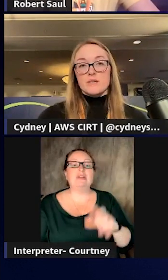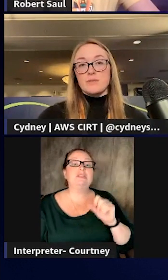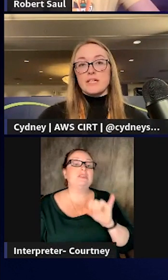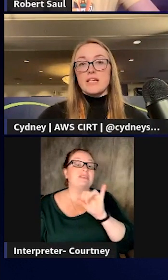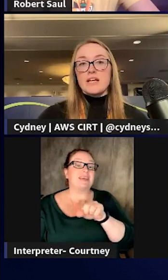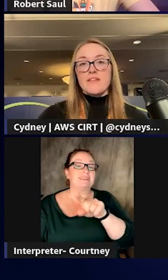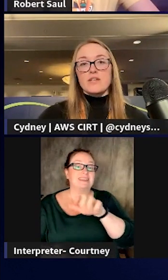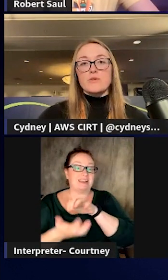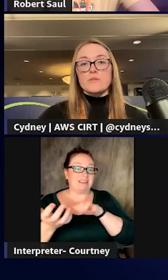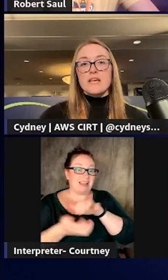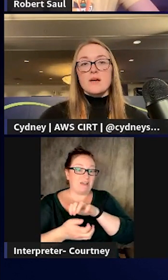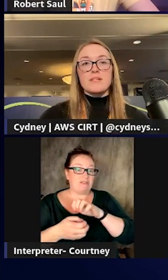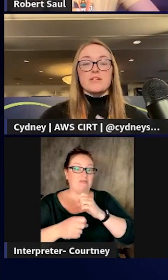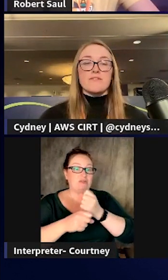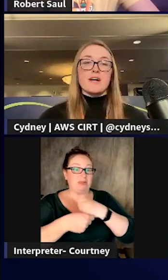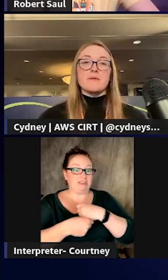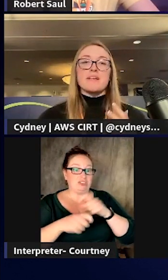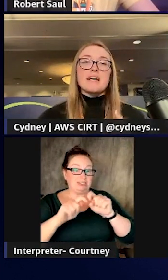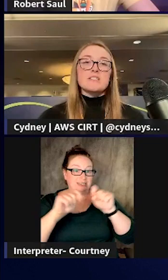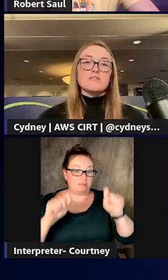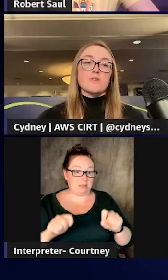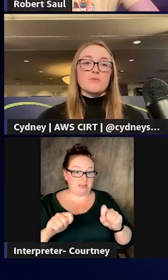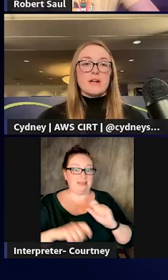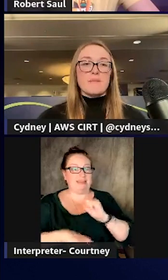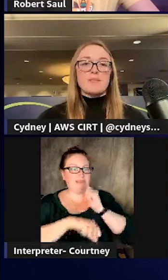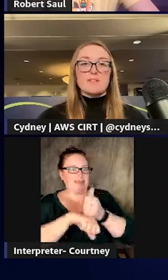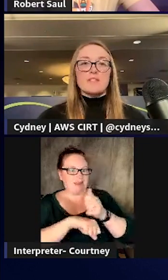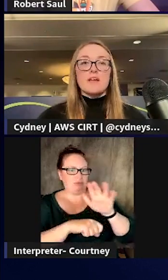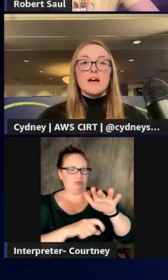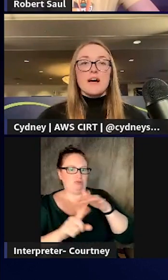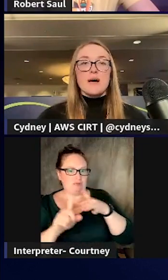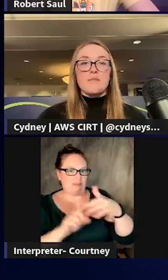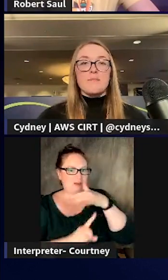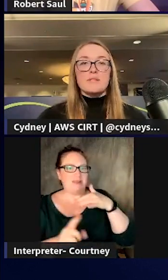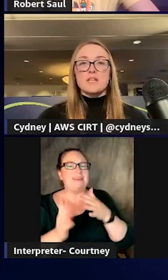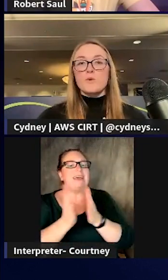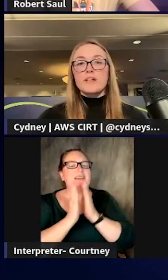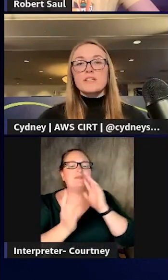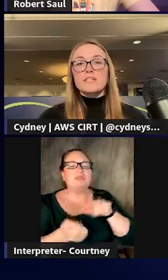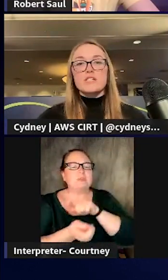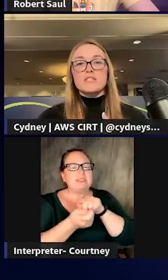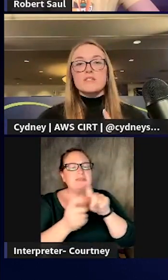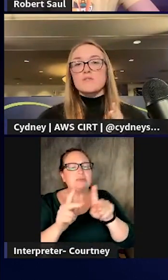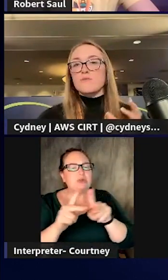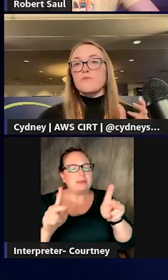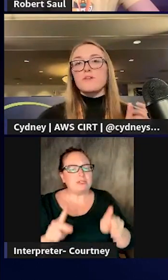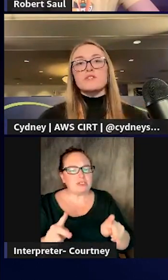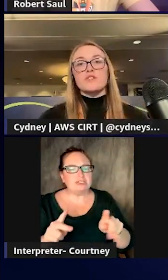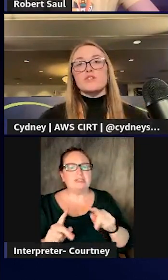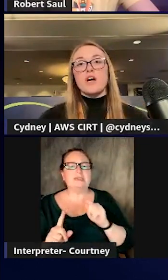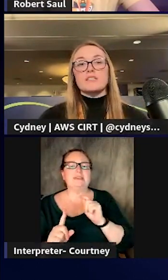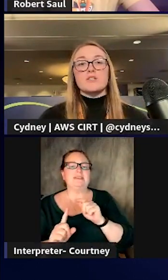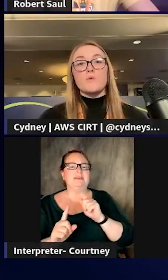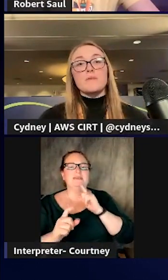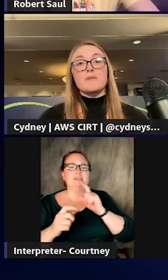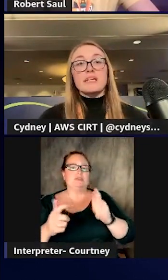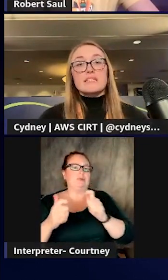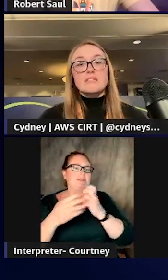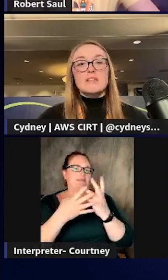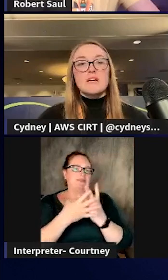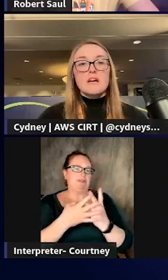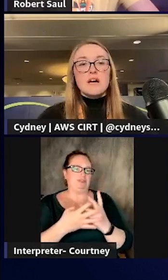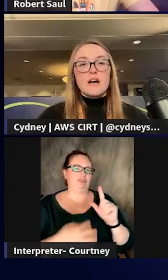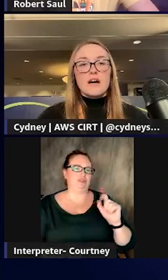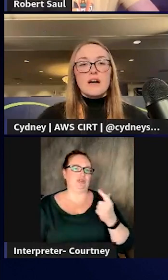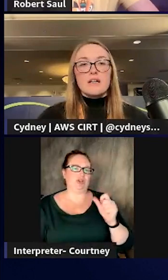CloudFormation template that you set up in your environment and asks for parameters to quickly just filter your logs into one